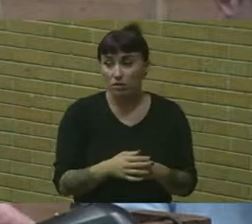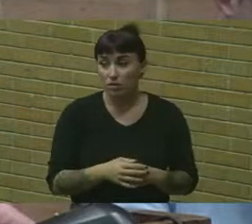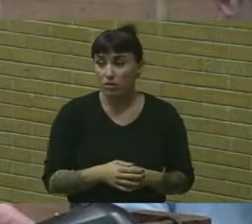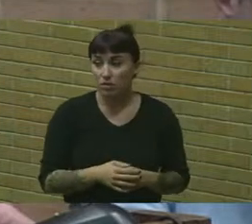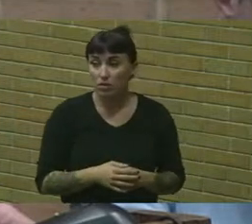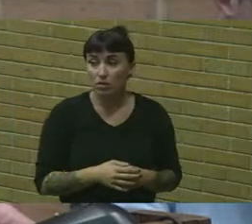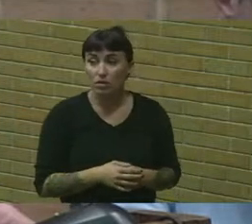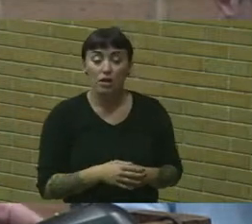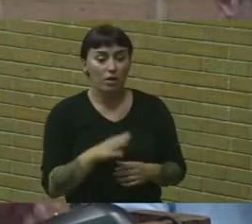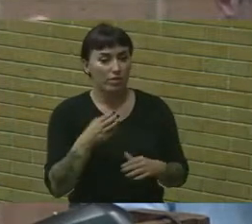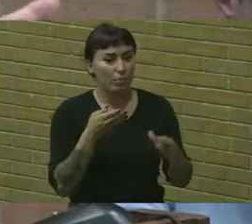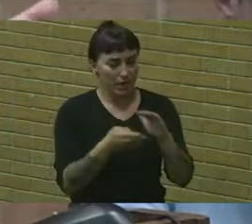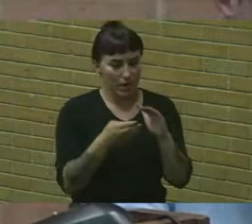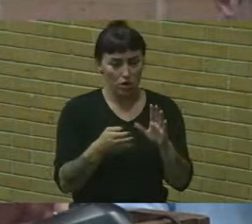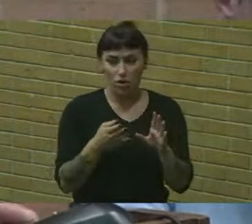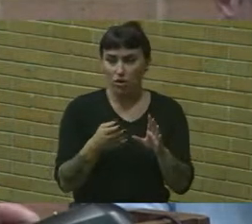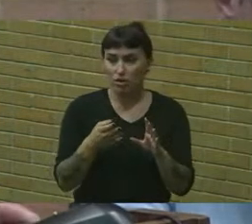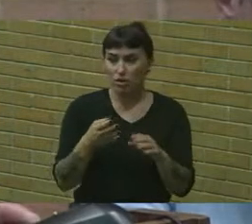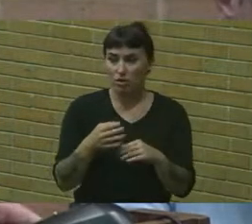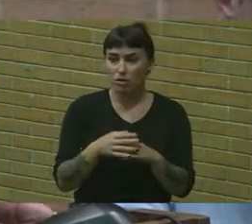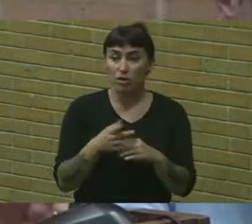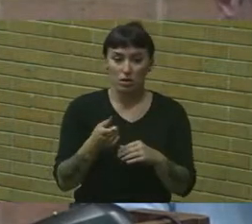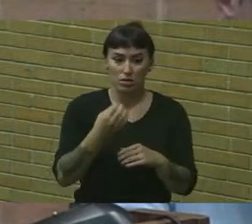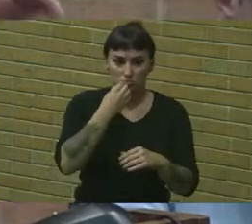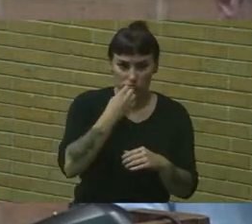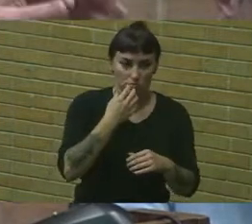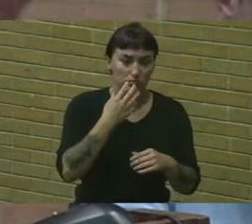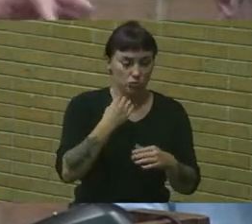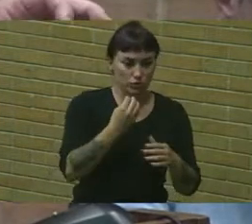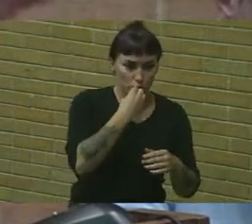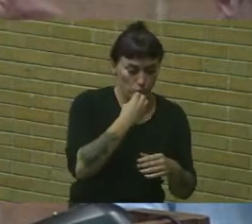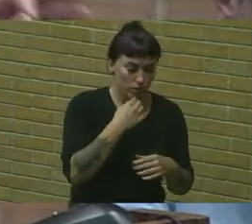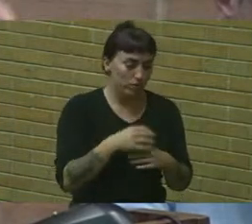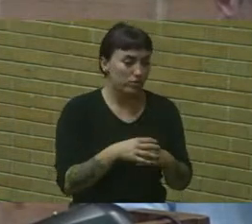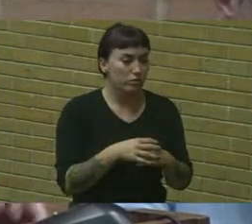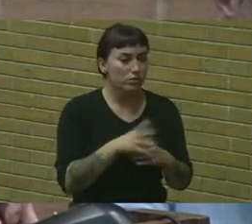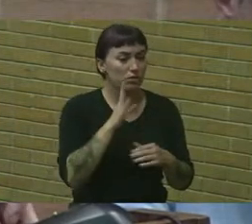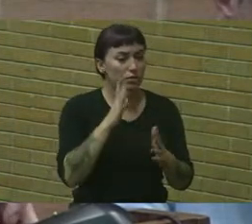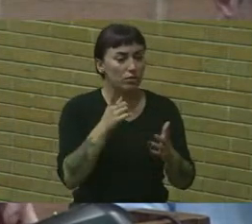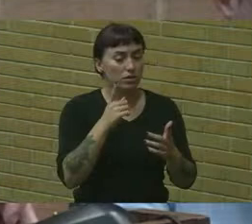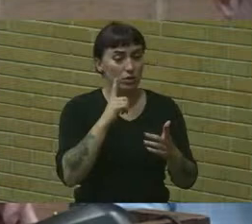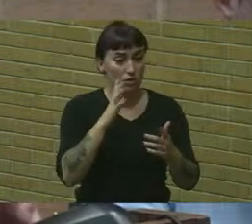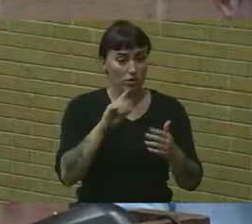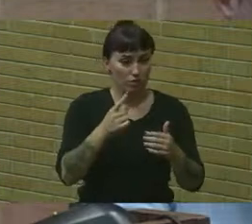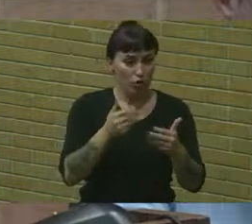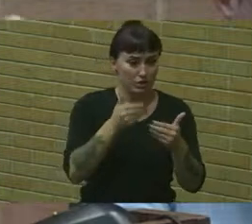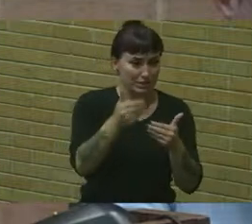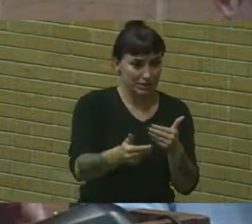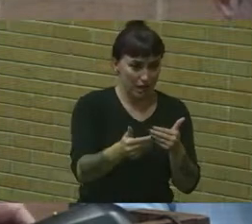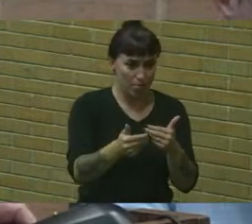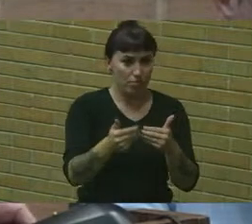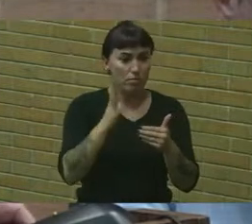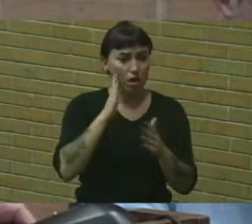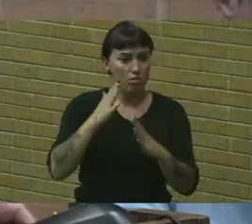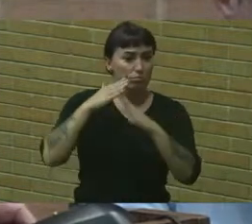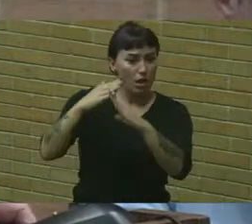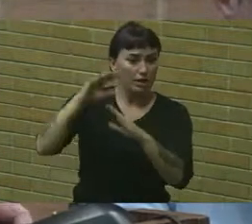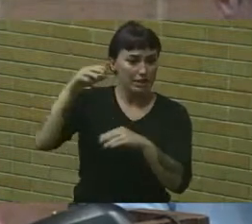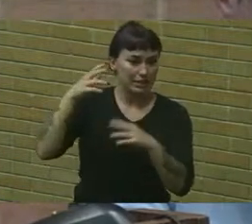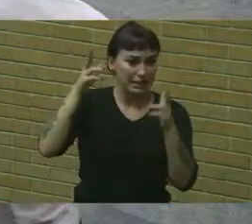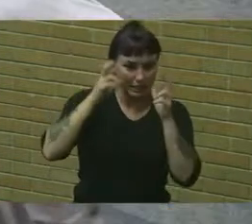before Purim, and you had a Hamantashen. You've taken the first step at blotting out evil. Take the next step.